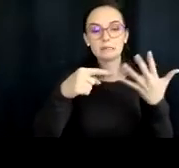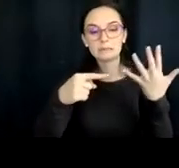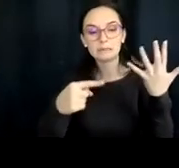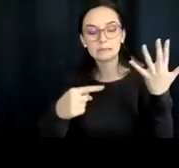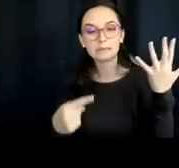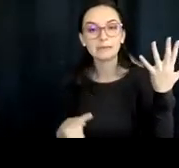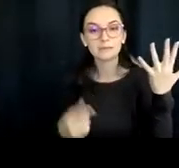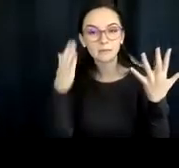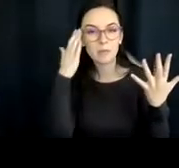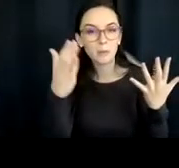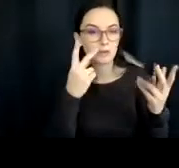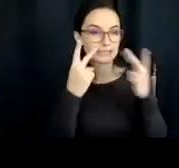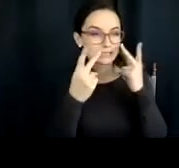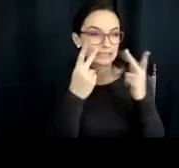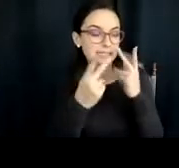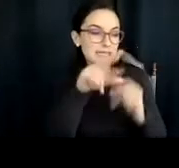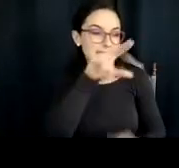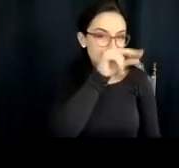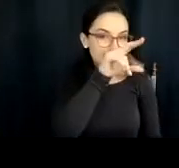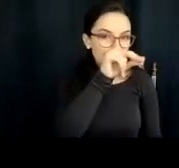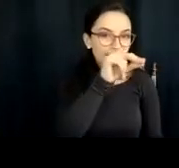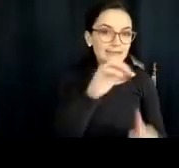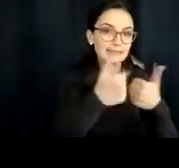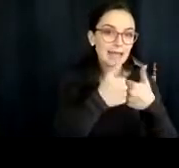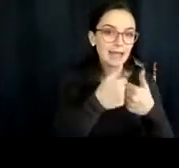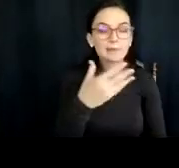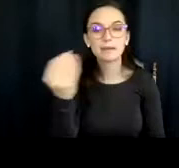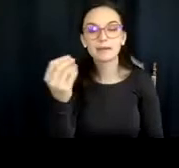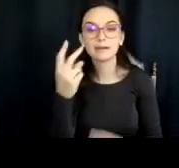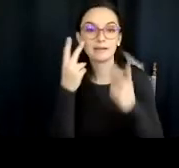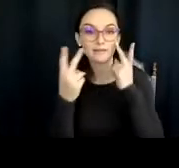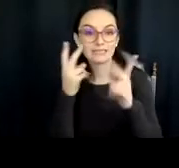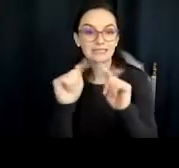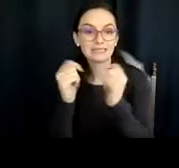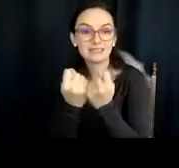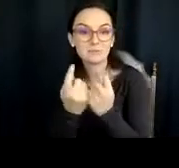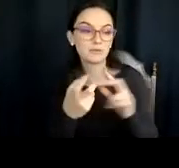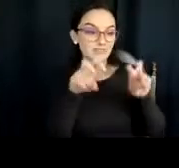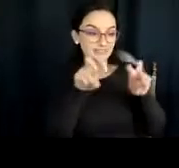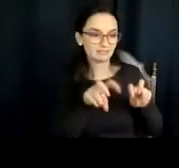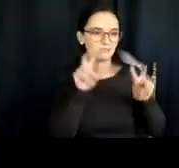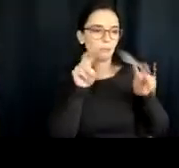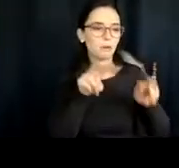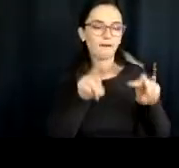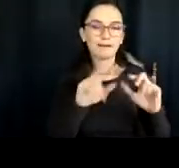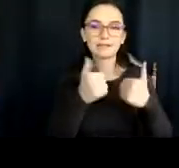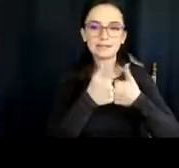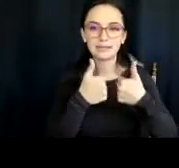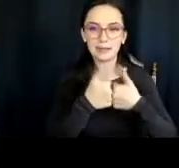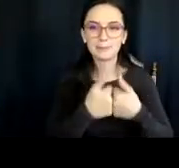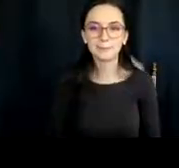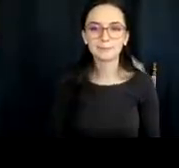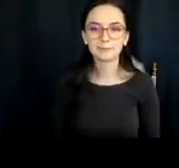the visiting team will come and sit in this area and watch the game from here. Okay. There's